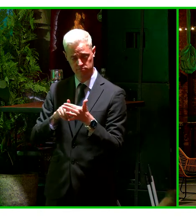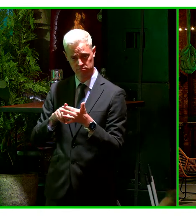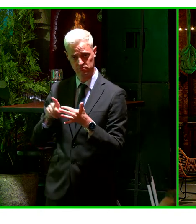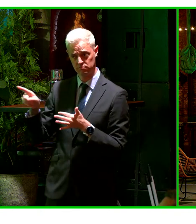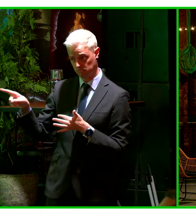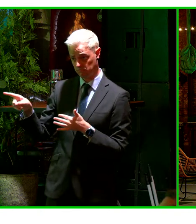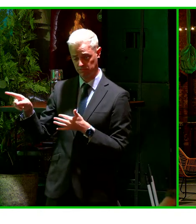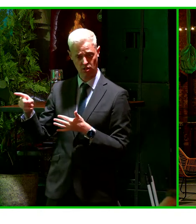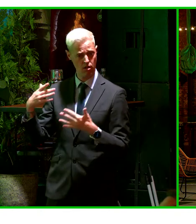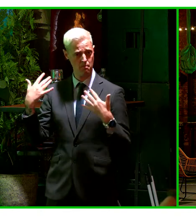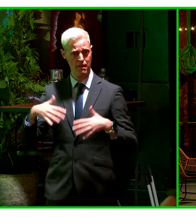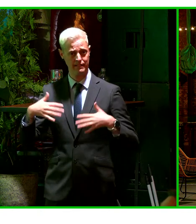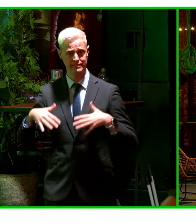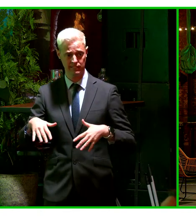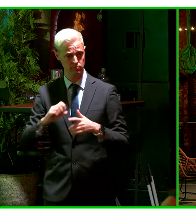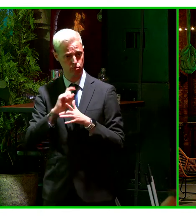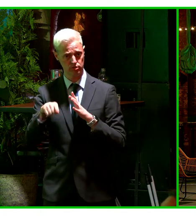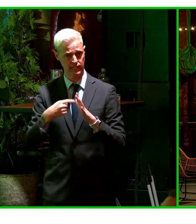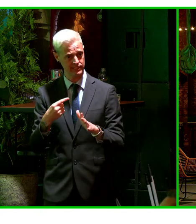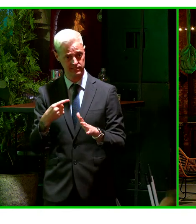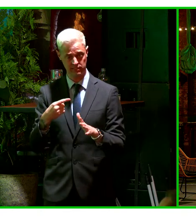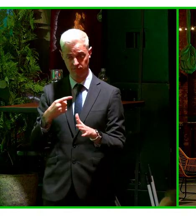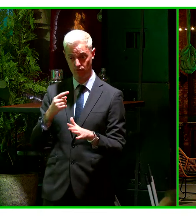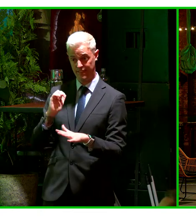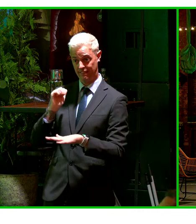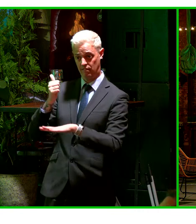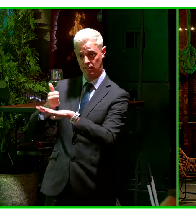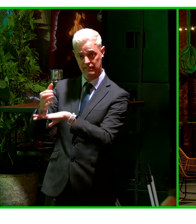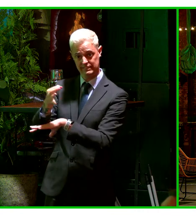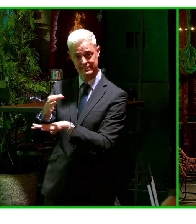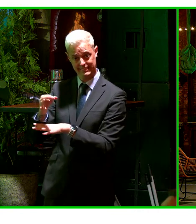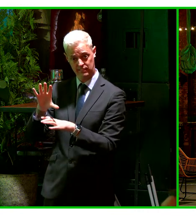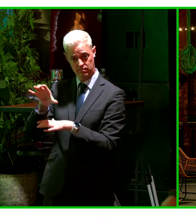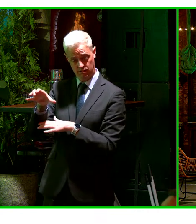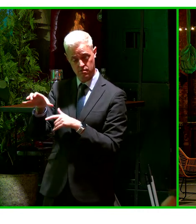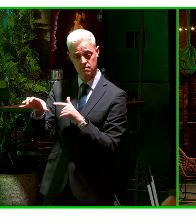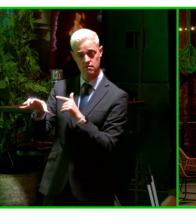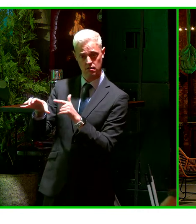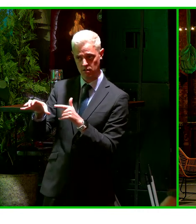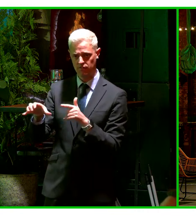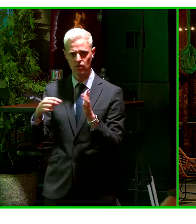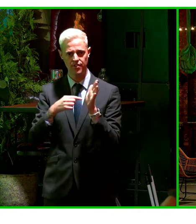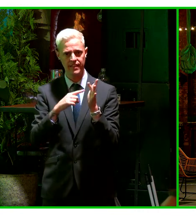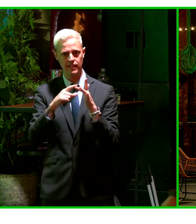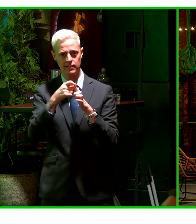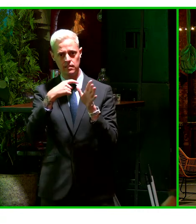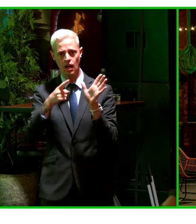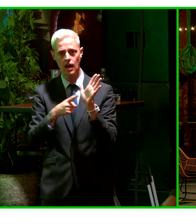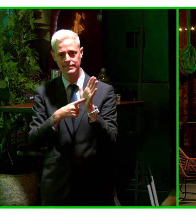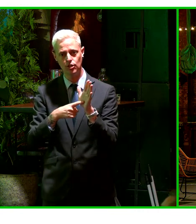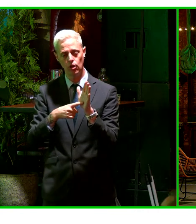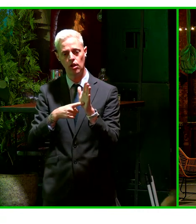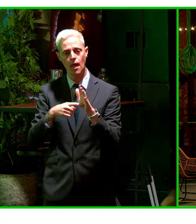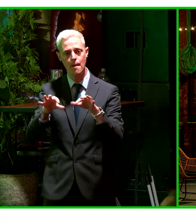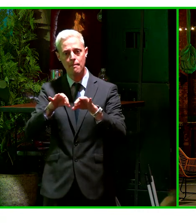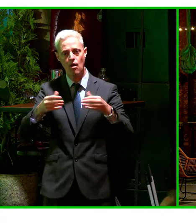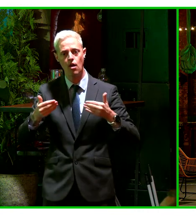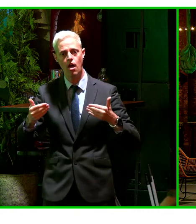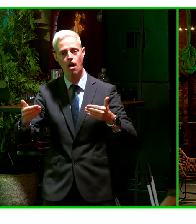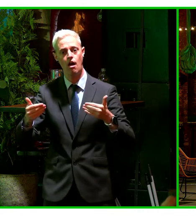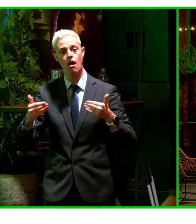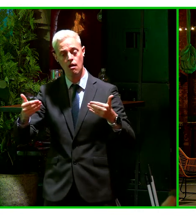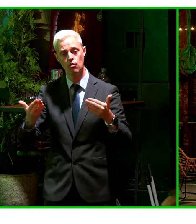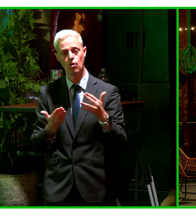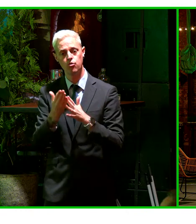Liverpool City region that we want to showcase this week at COP26, a tidal barrier across the Mersey, could heat